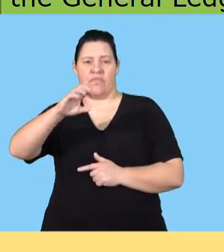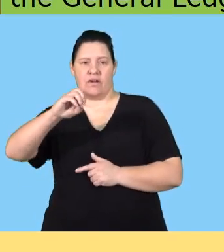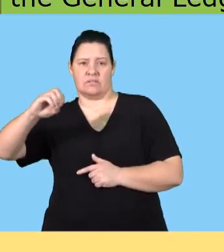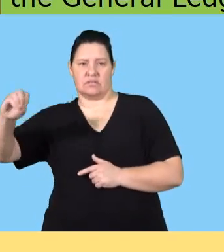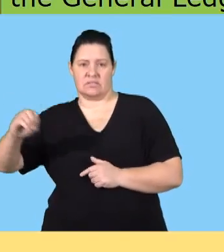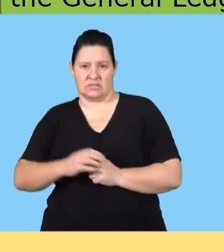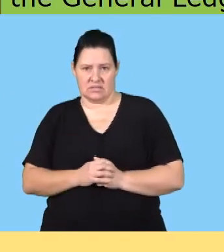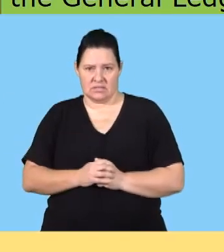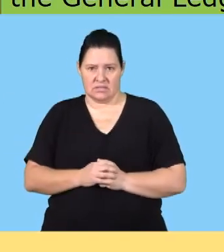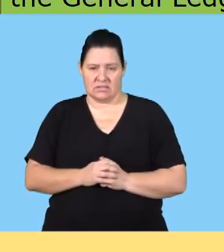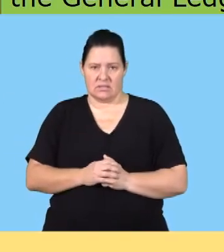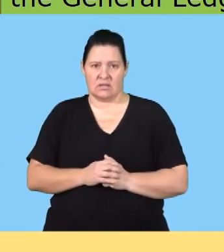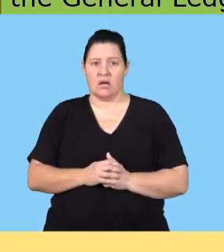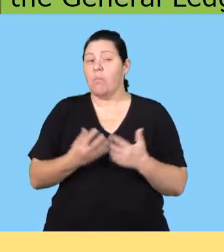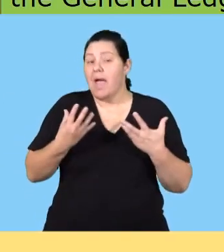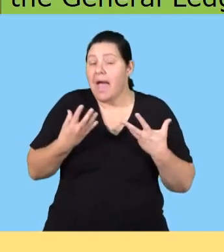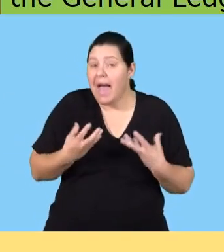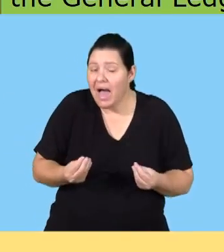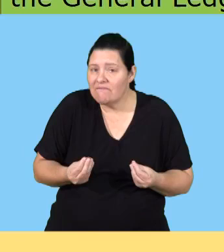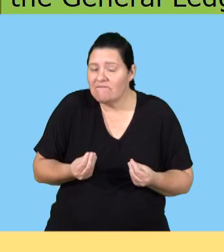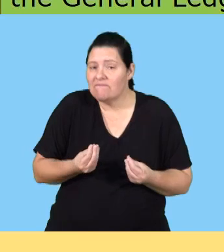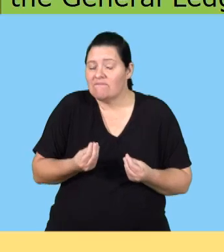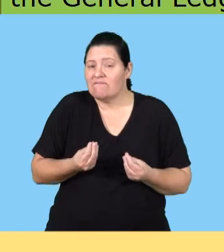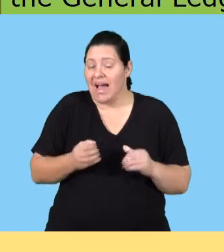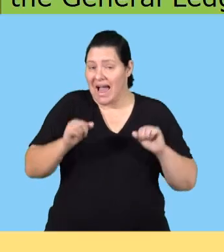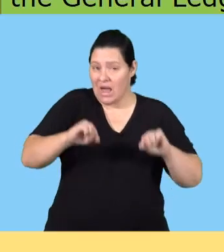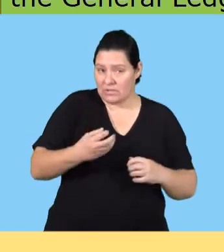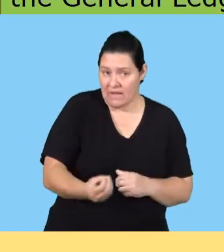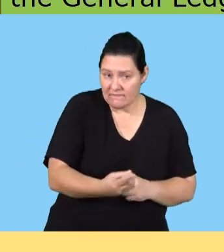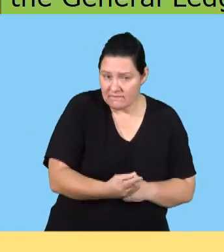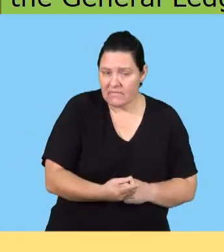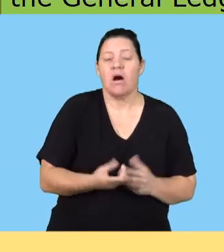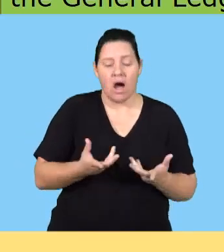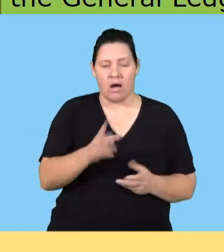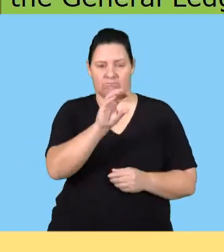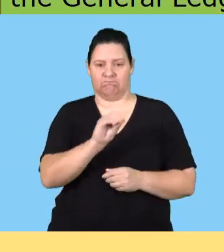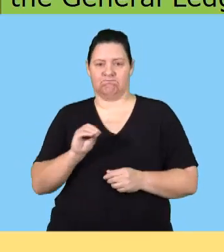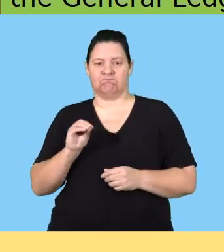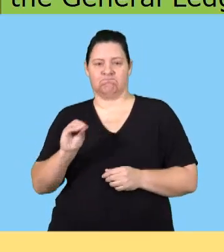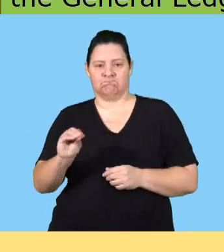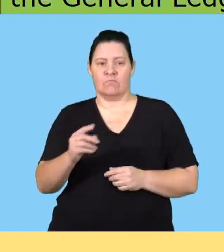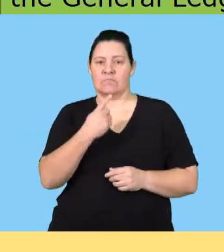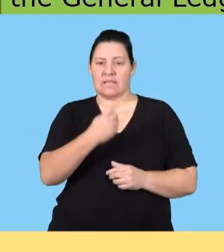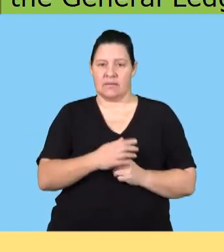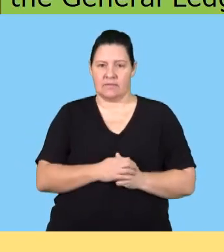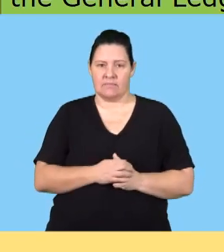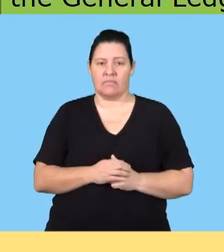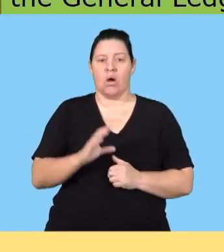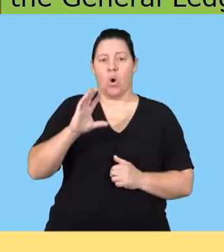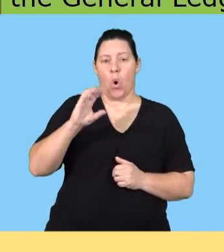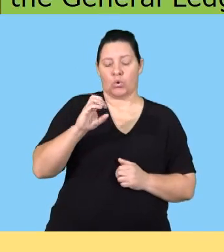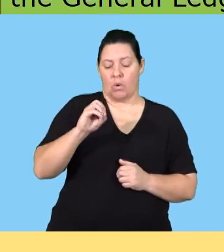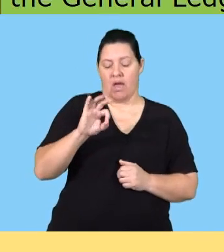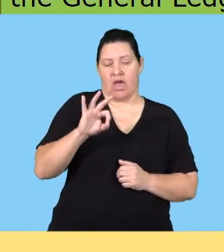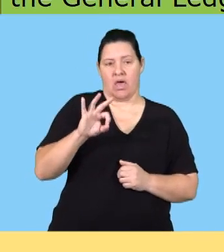94,000. This one here. Do I have any allowance? Yes. So I'm going to come here, then I'm going to say